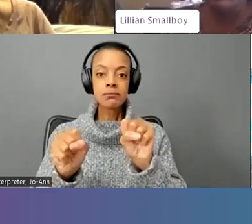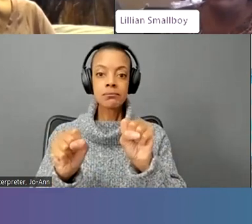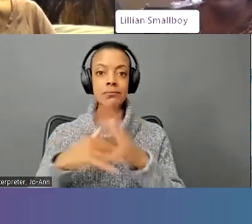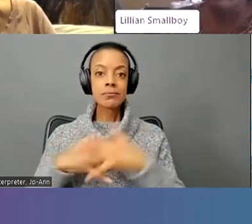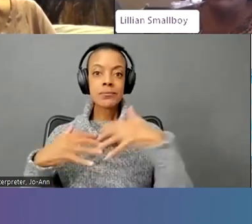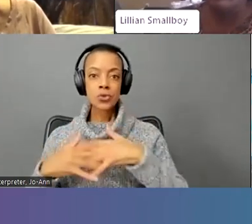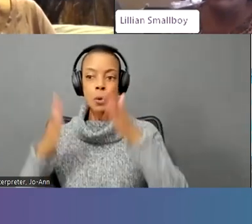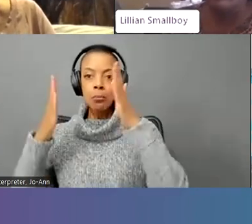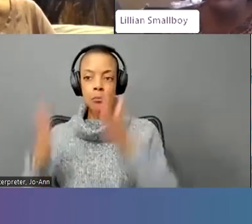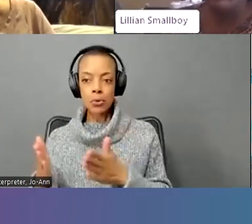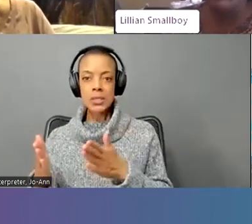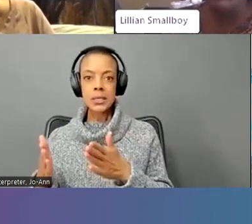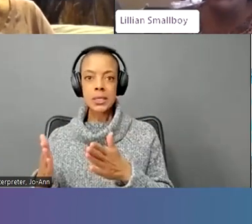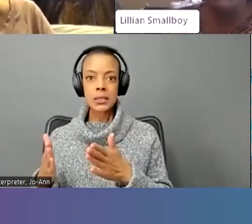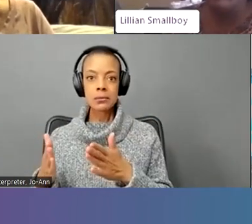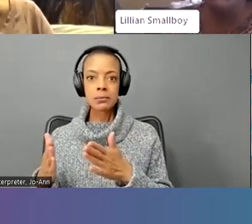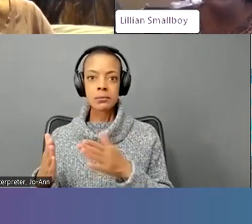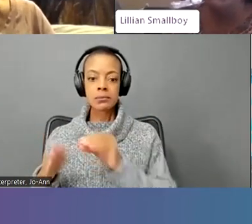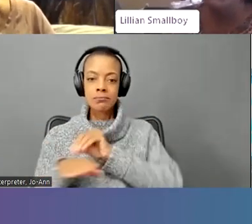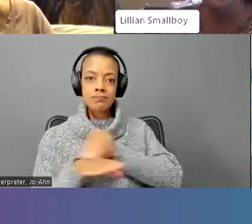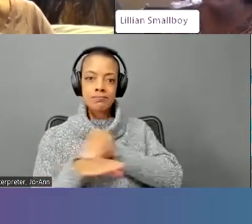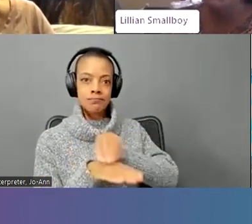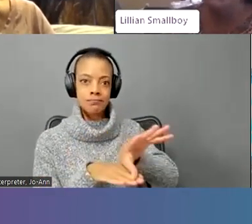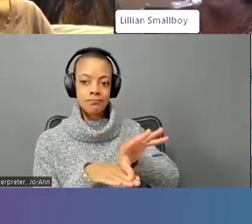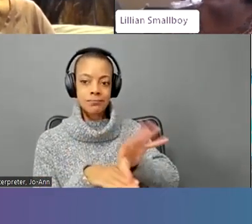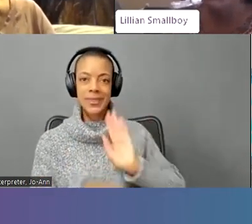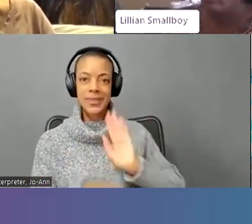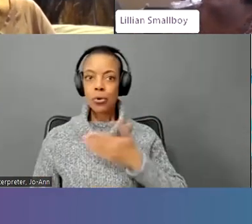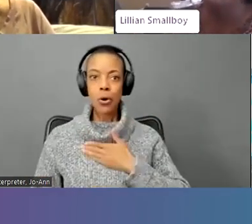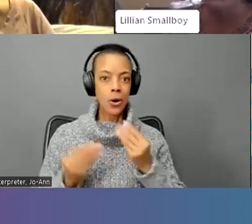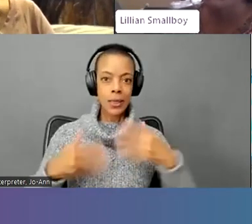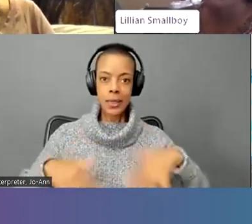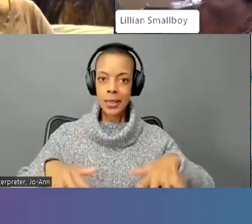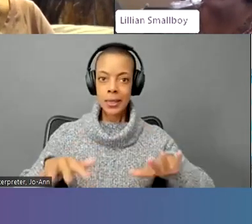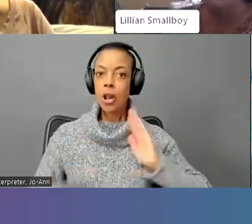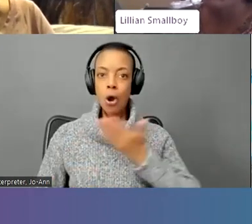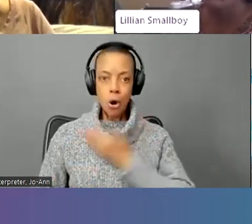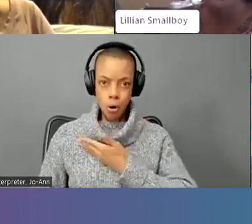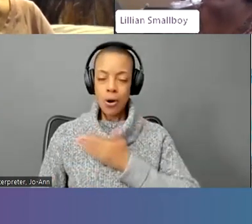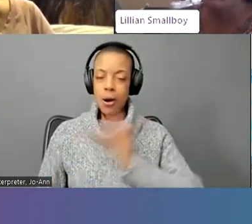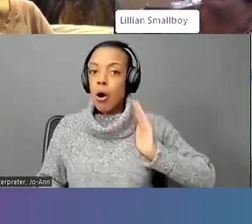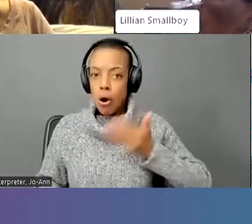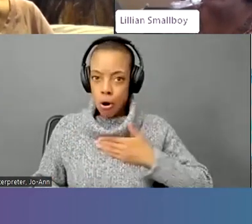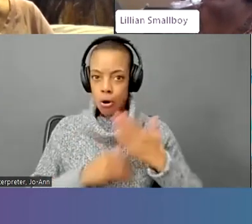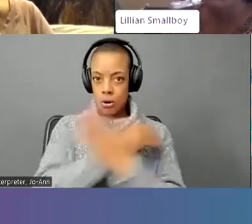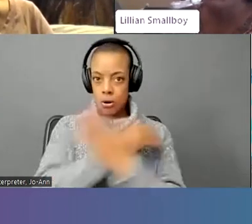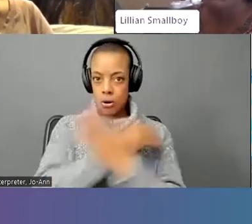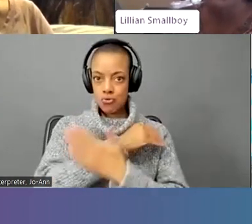consulted, because it is our land, it is our country, and that you know, to have